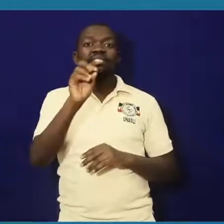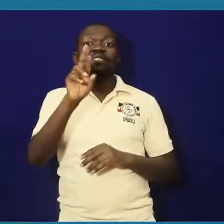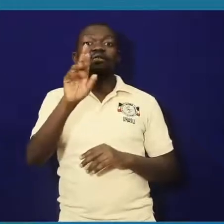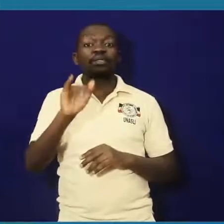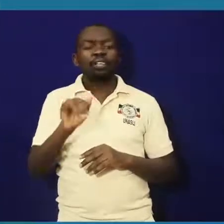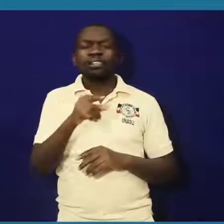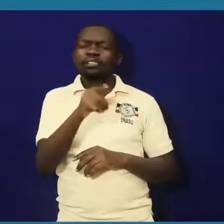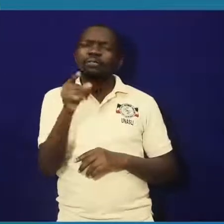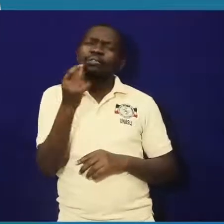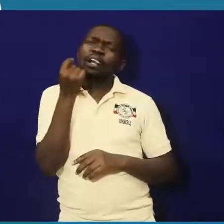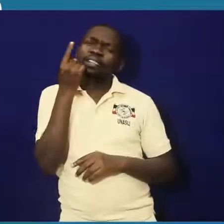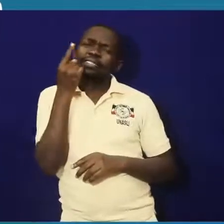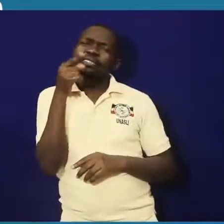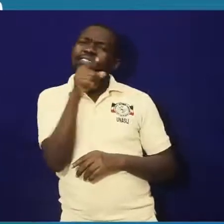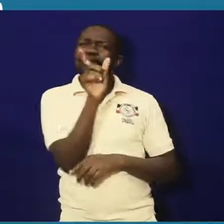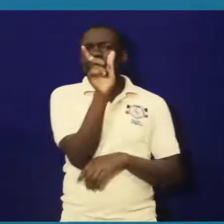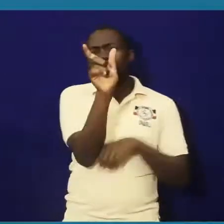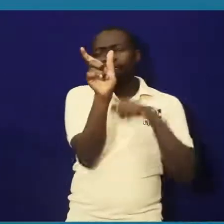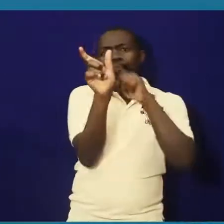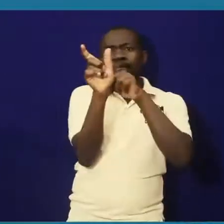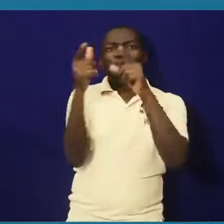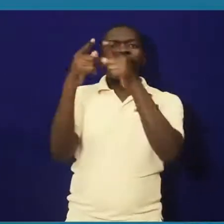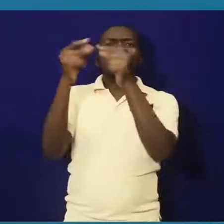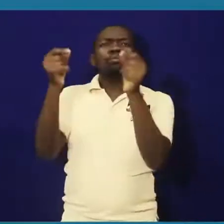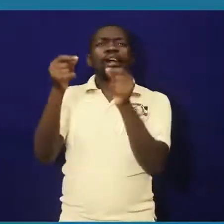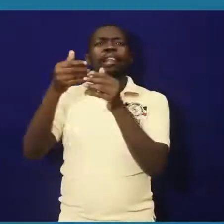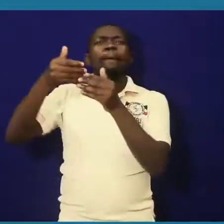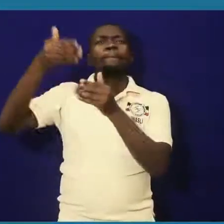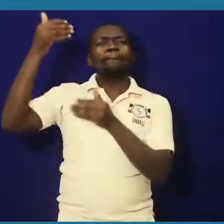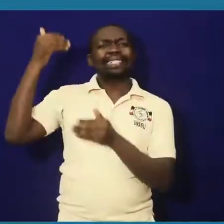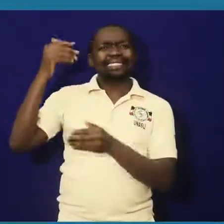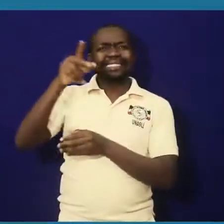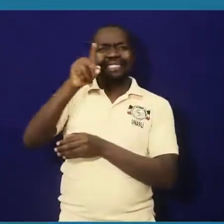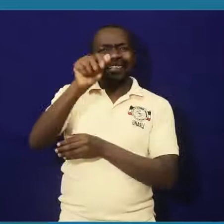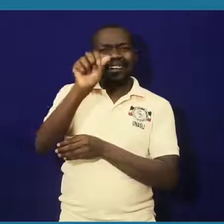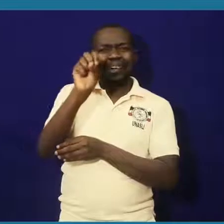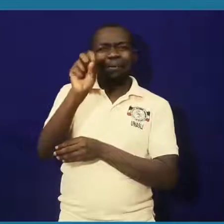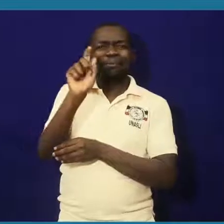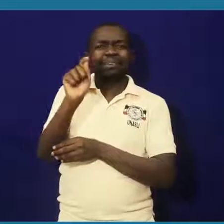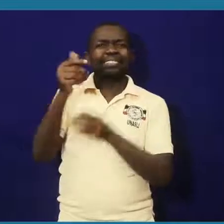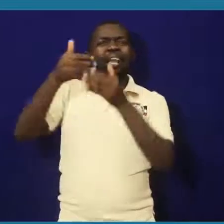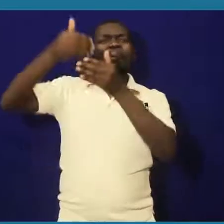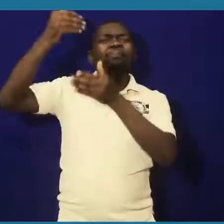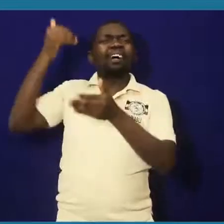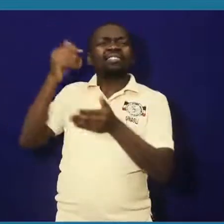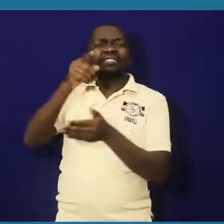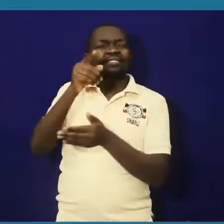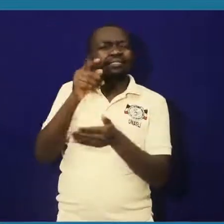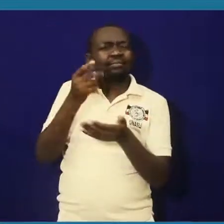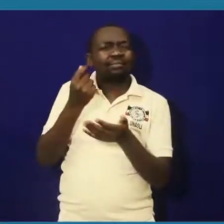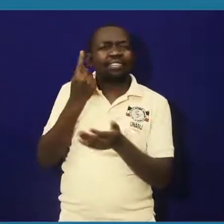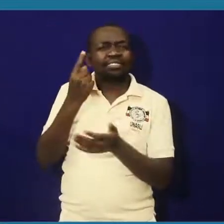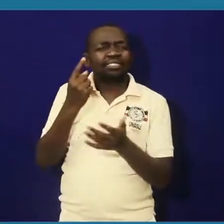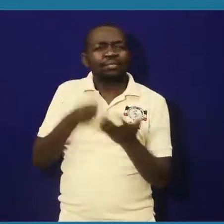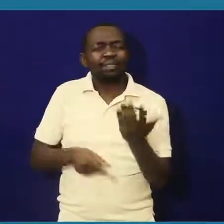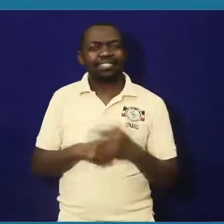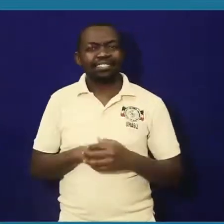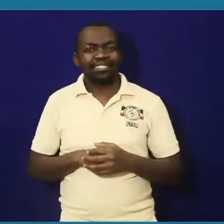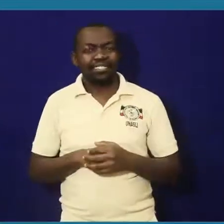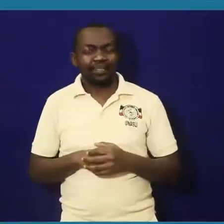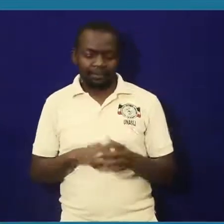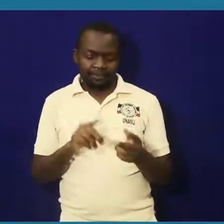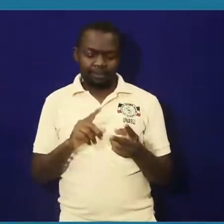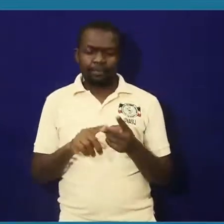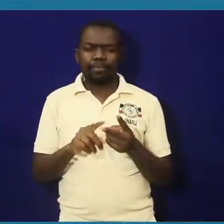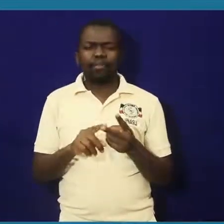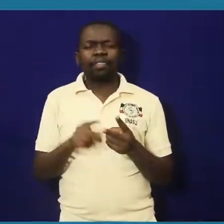by the term past? When we say the past, what do you understand? And why